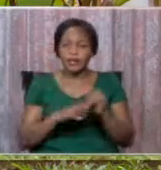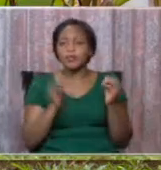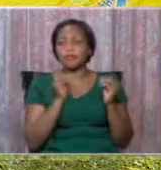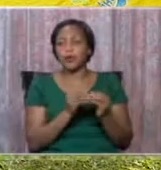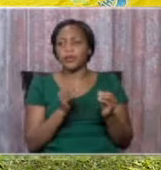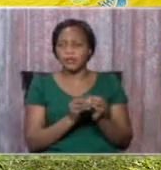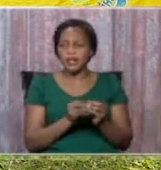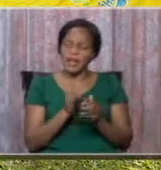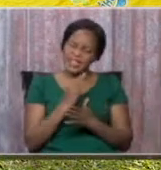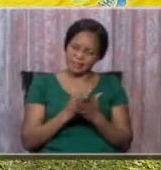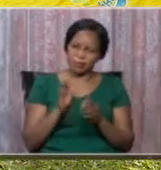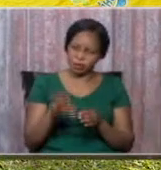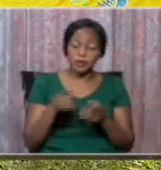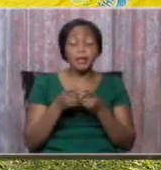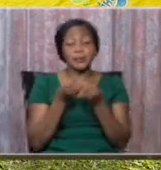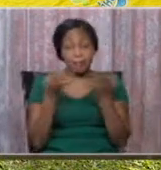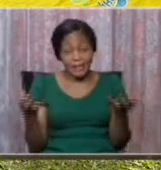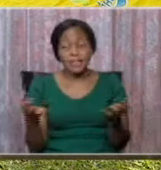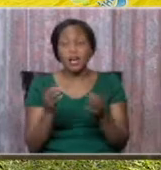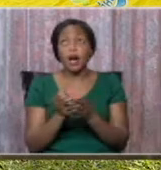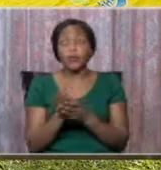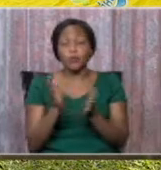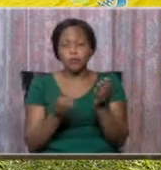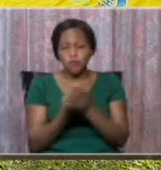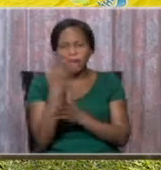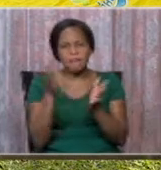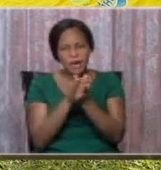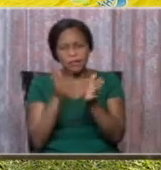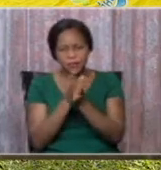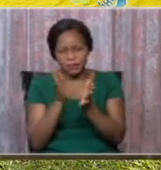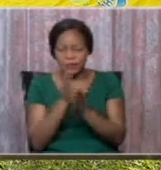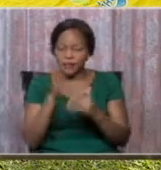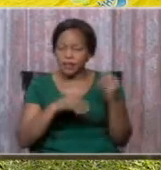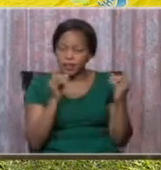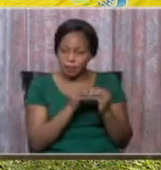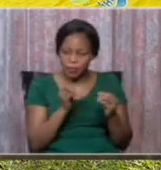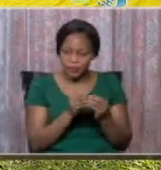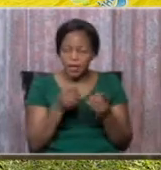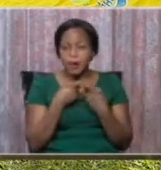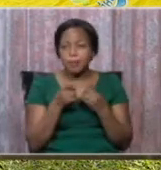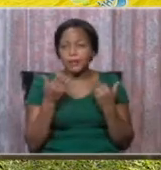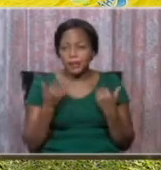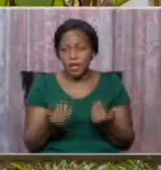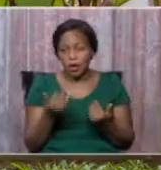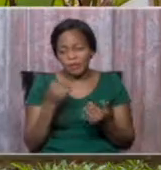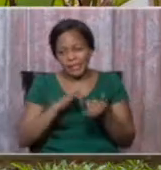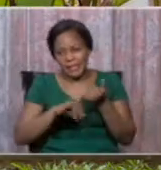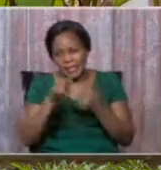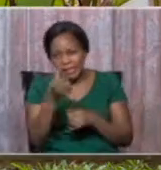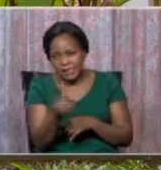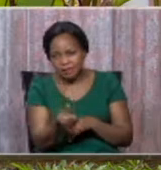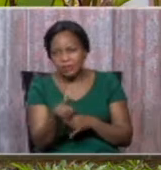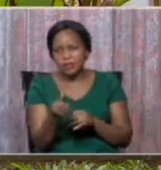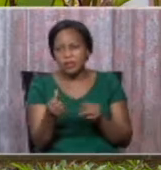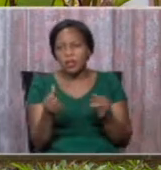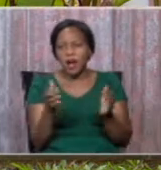much taller than the girls. And then you wonder, what happened along the way? We thought these girls were going to become